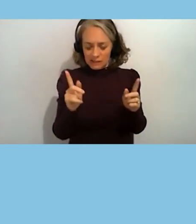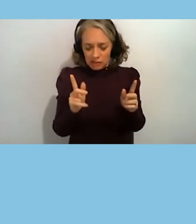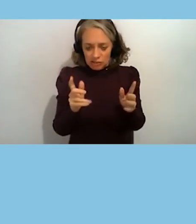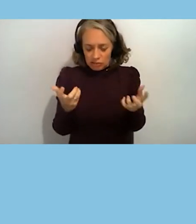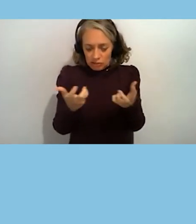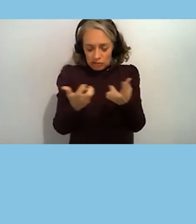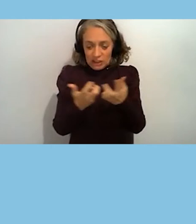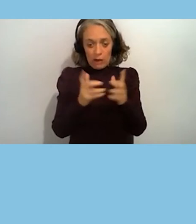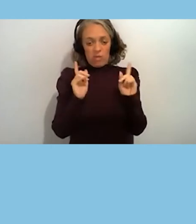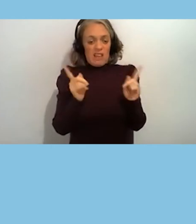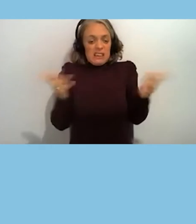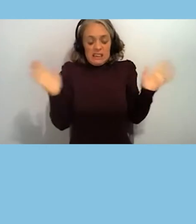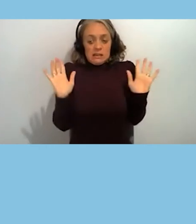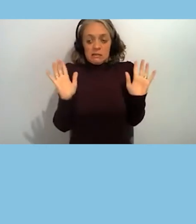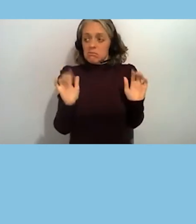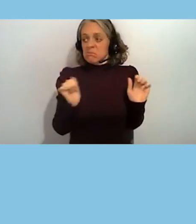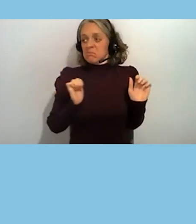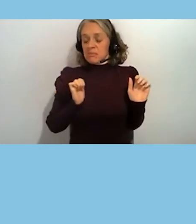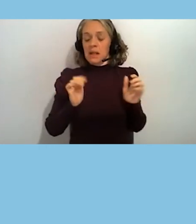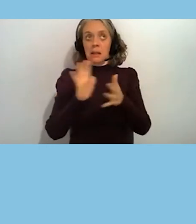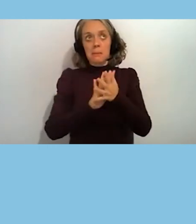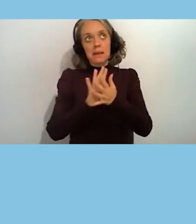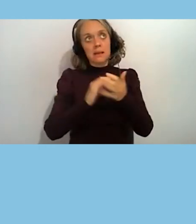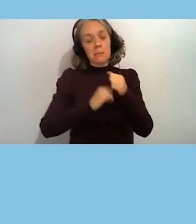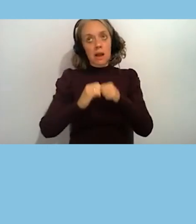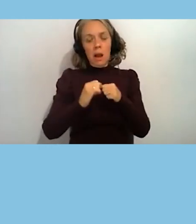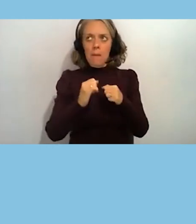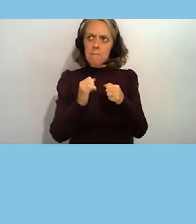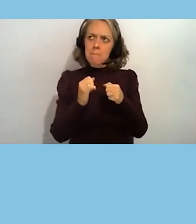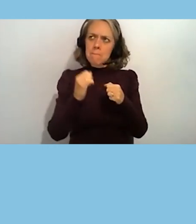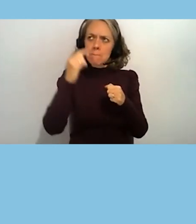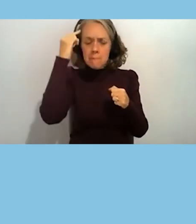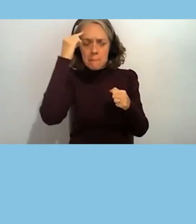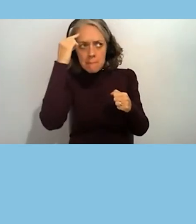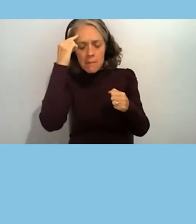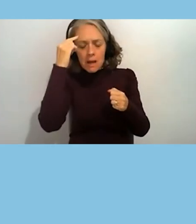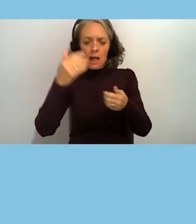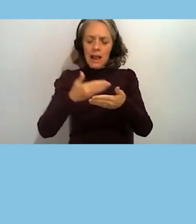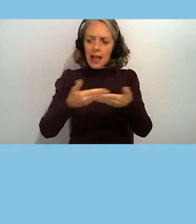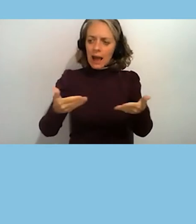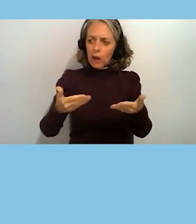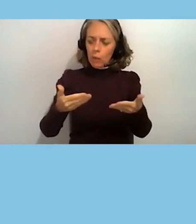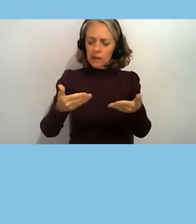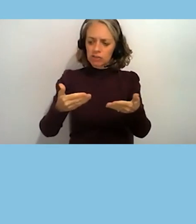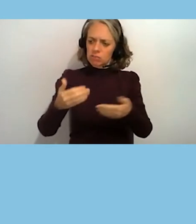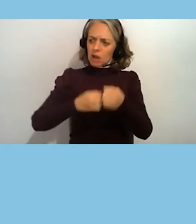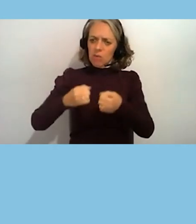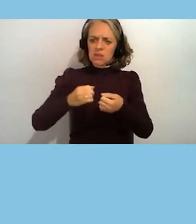are, leads to a logic or a language of naturalized